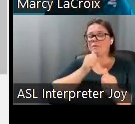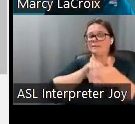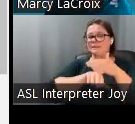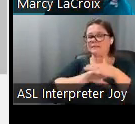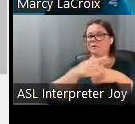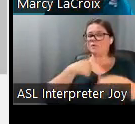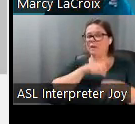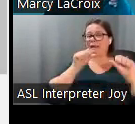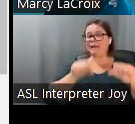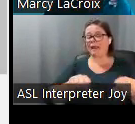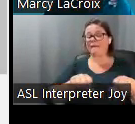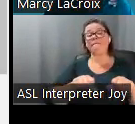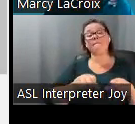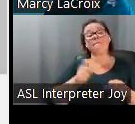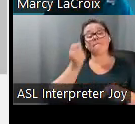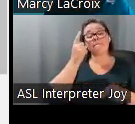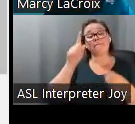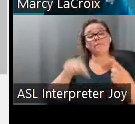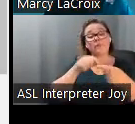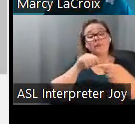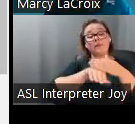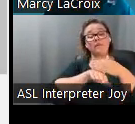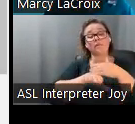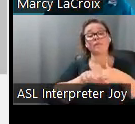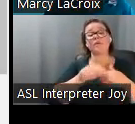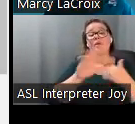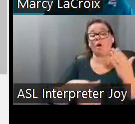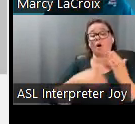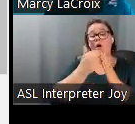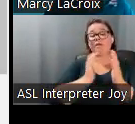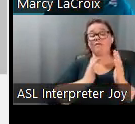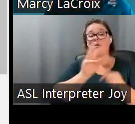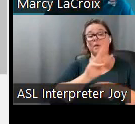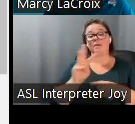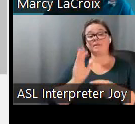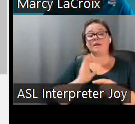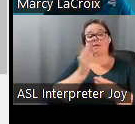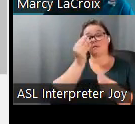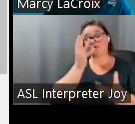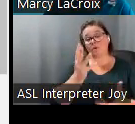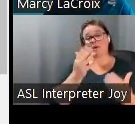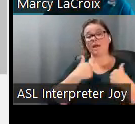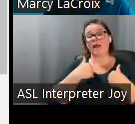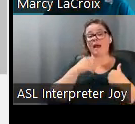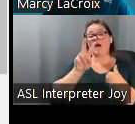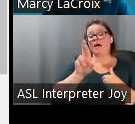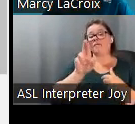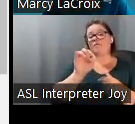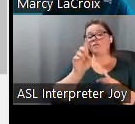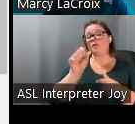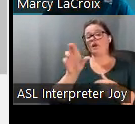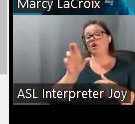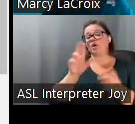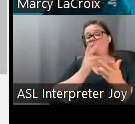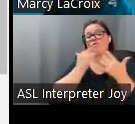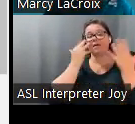can. And a note on accessibility, all of our websites and our information are reader friendly,